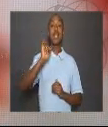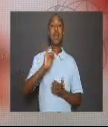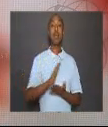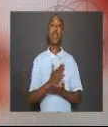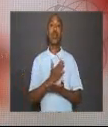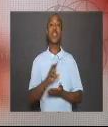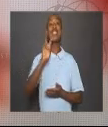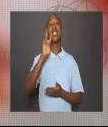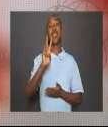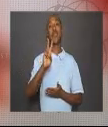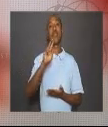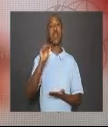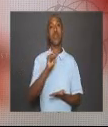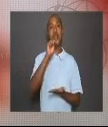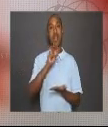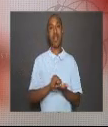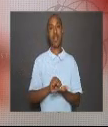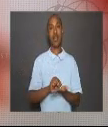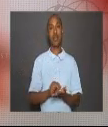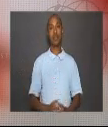between the two nuclei.